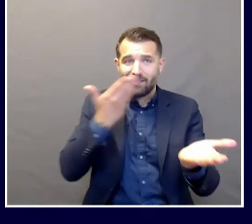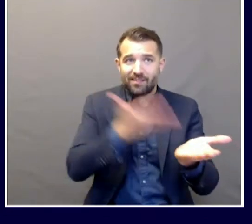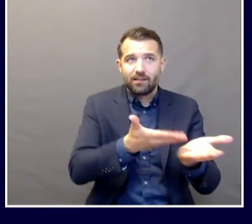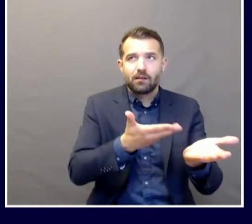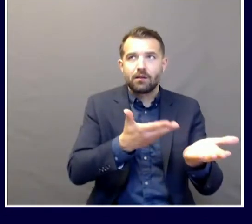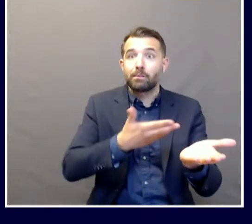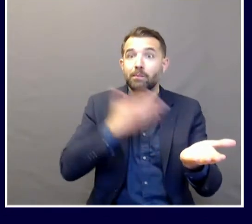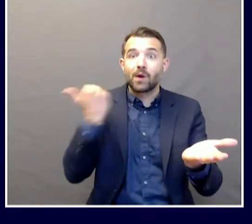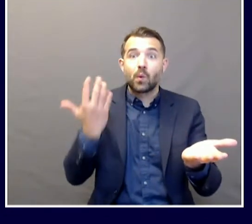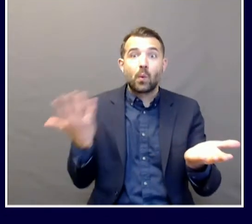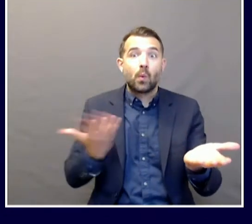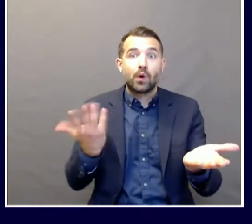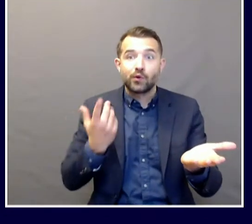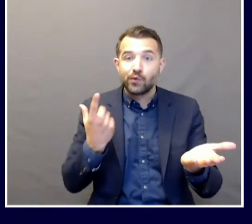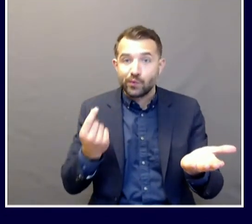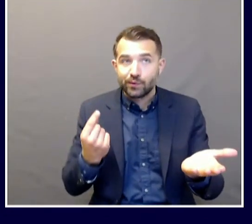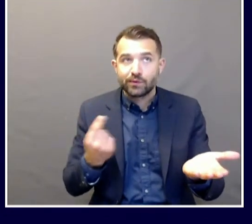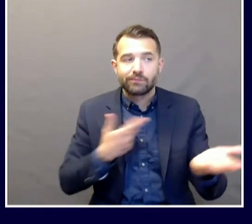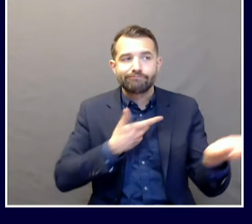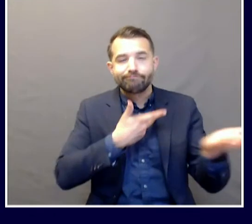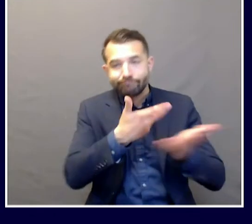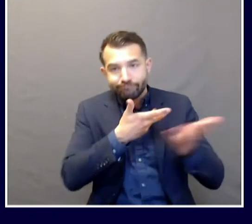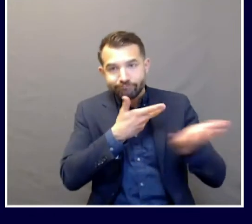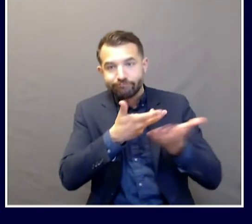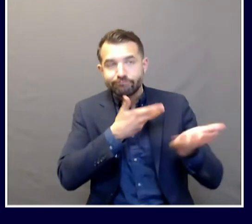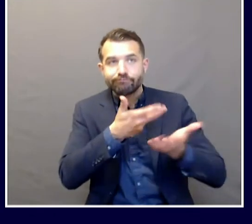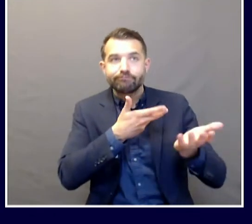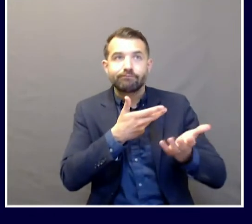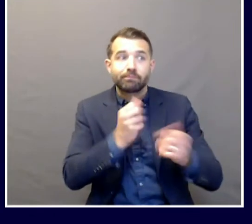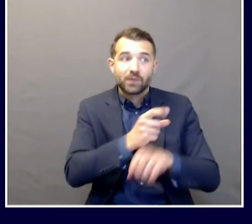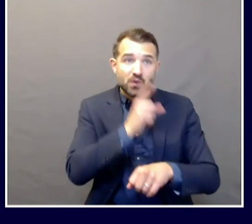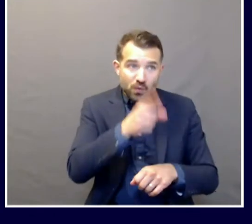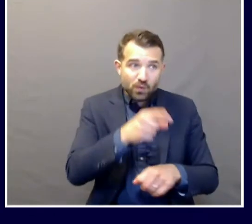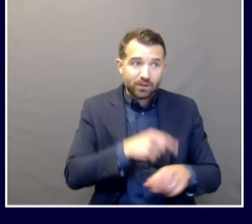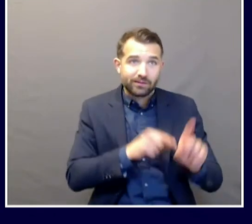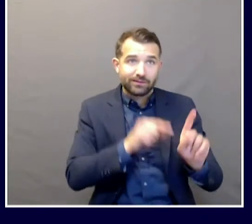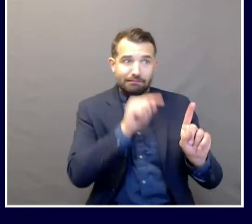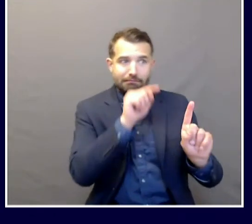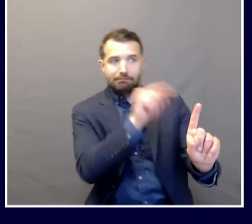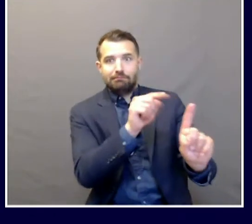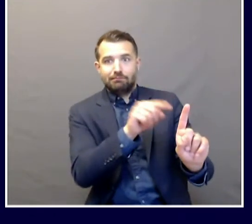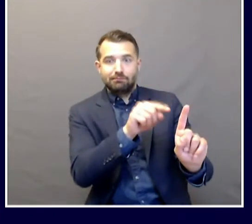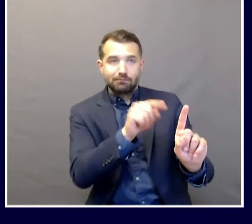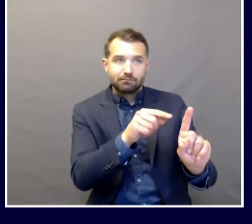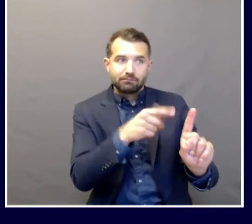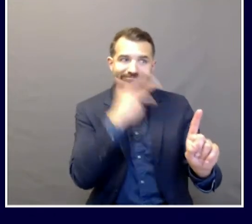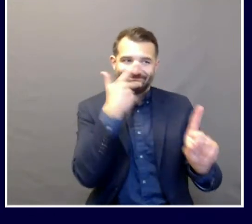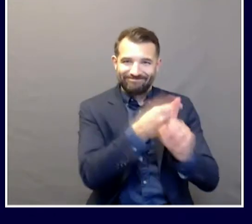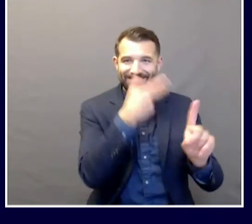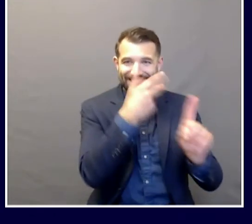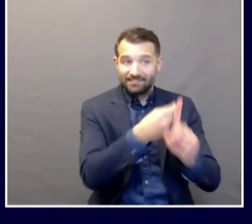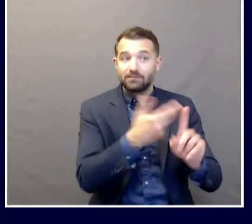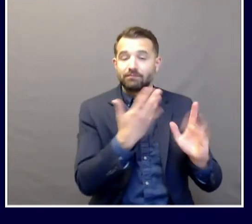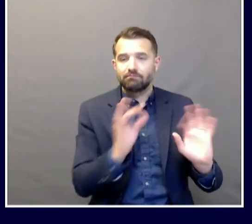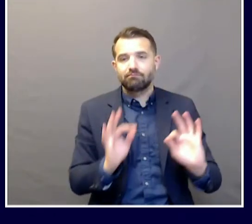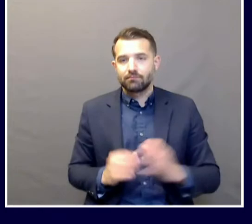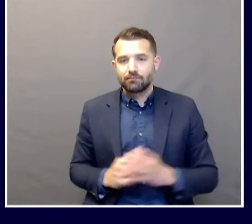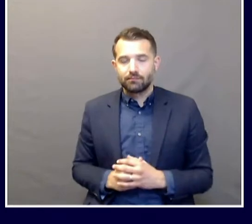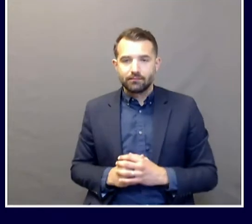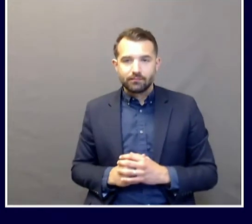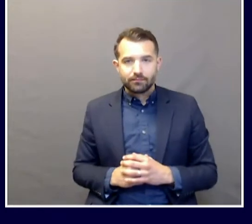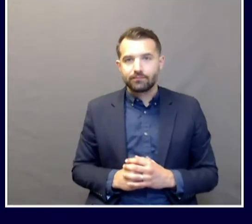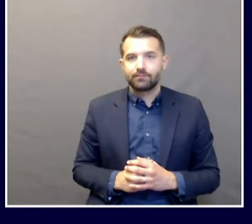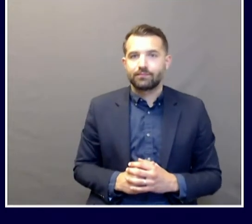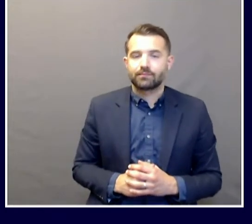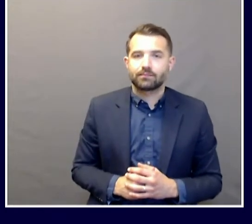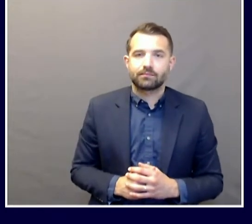them and work with the facility to get them vaccinated. Just switching gears slightly, can you just update us on